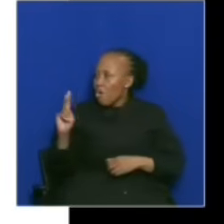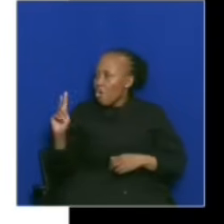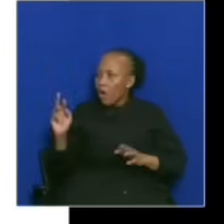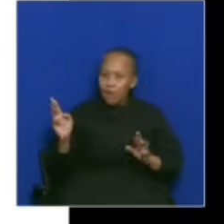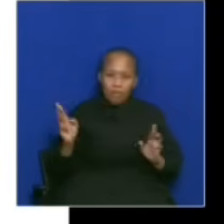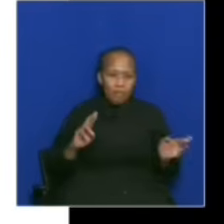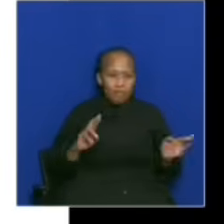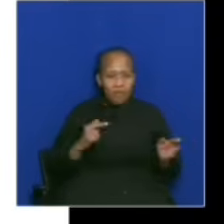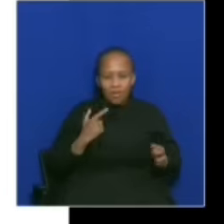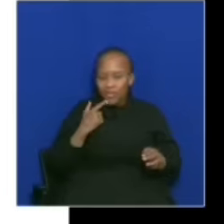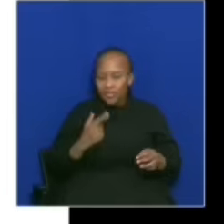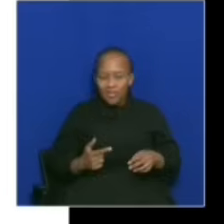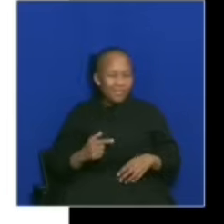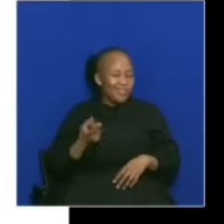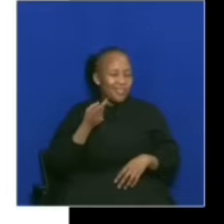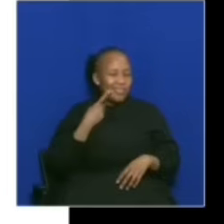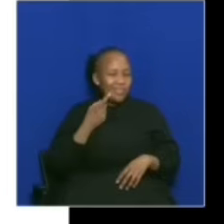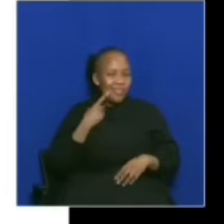easily.